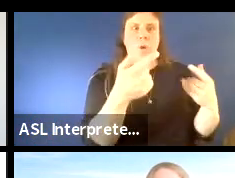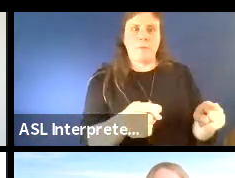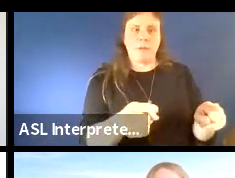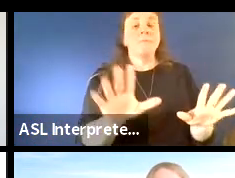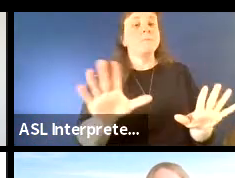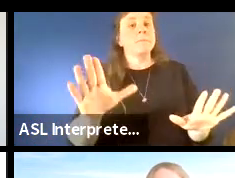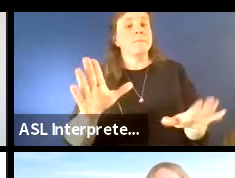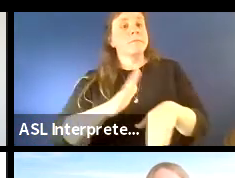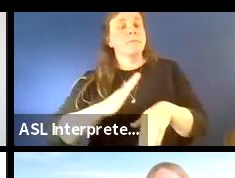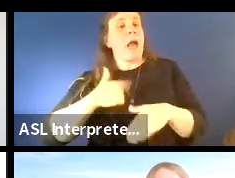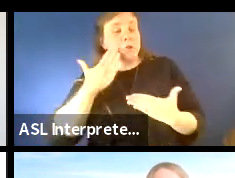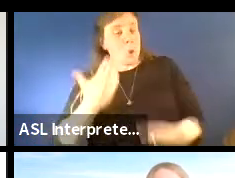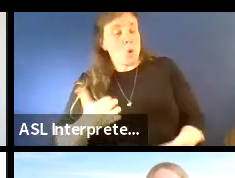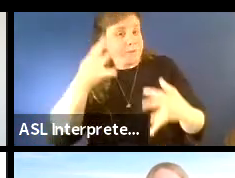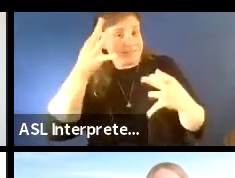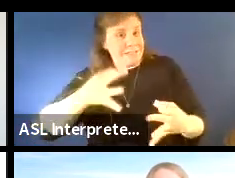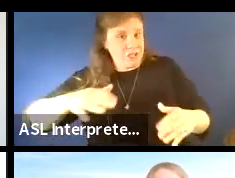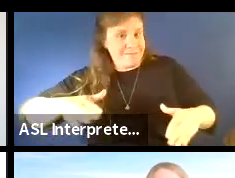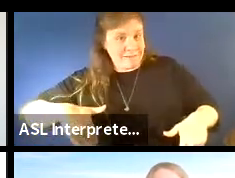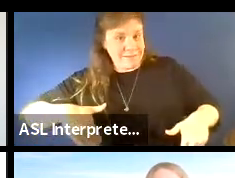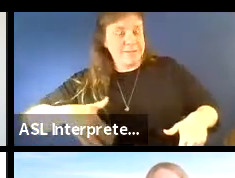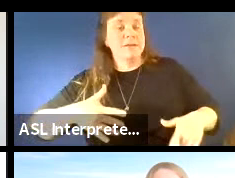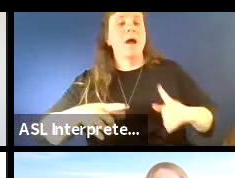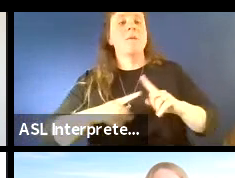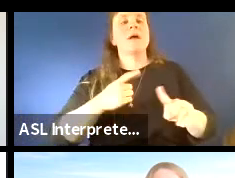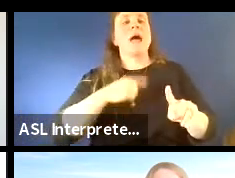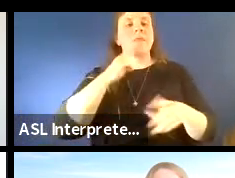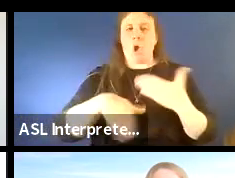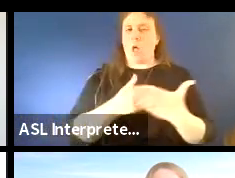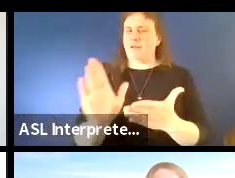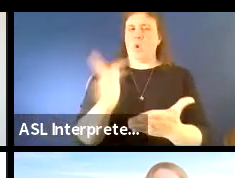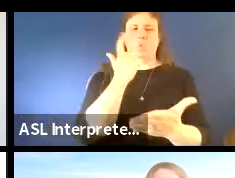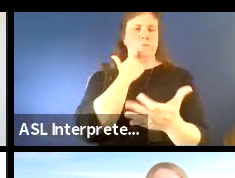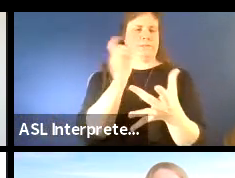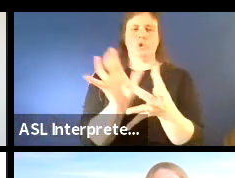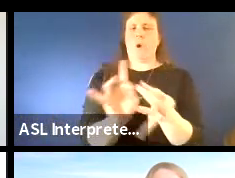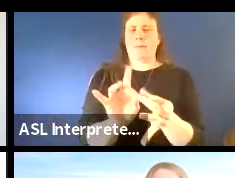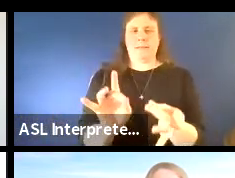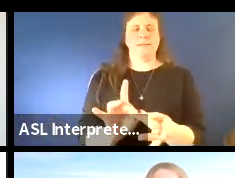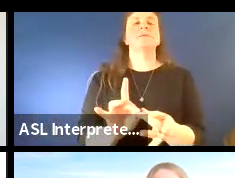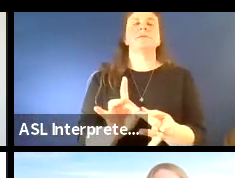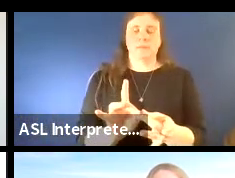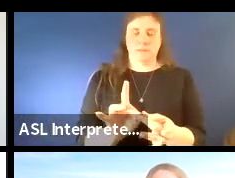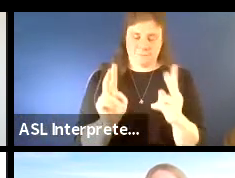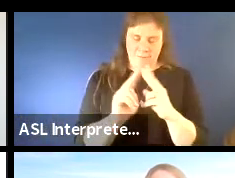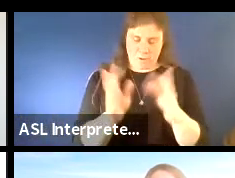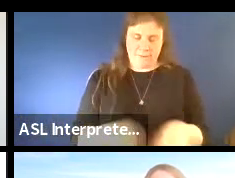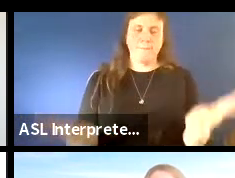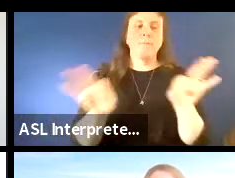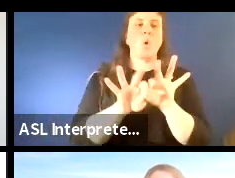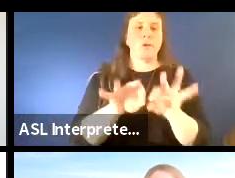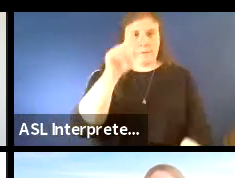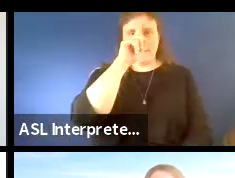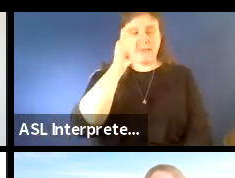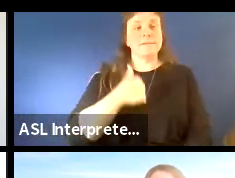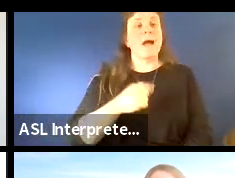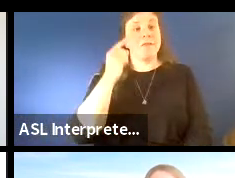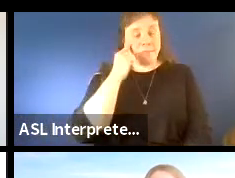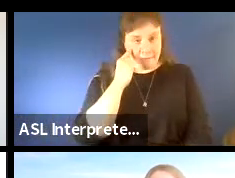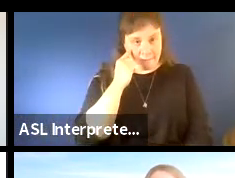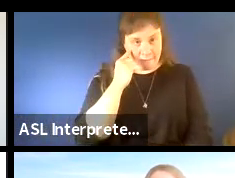don't know, but I do think that all of the comments that you made are extremely important because I think